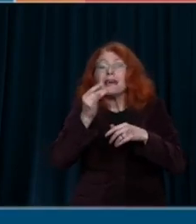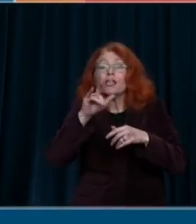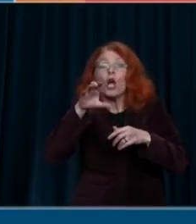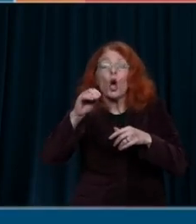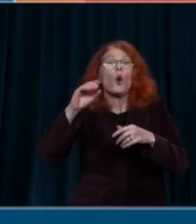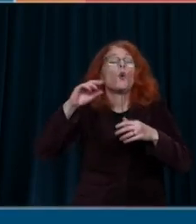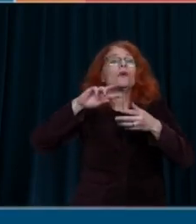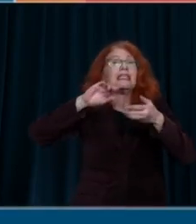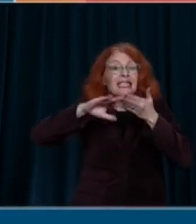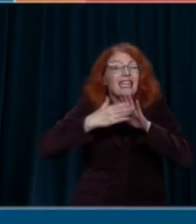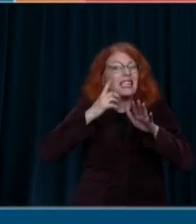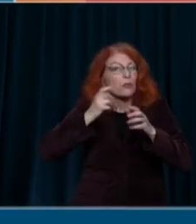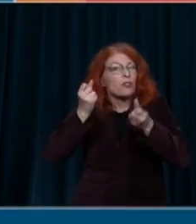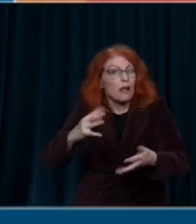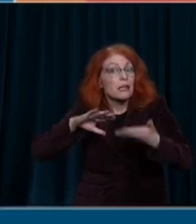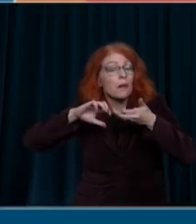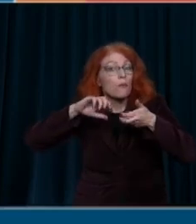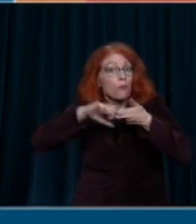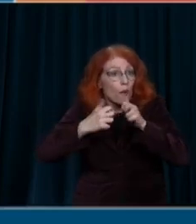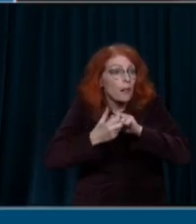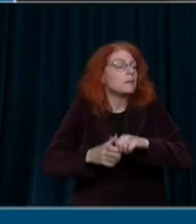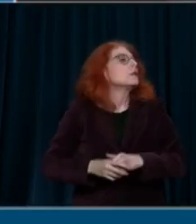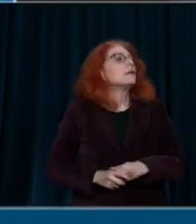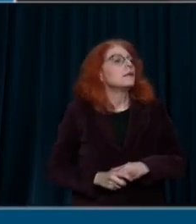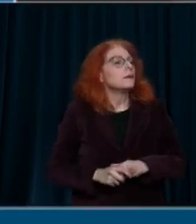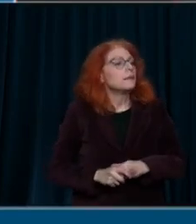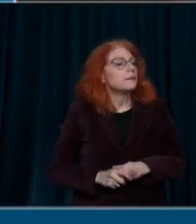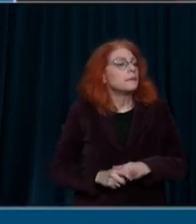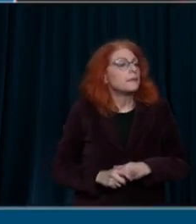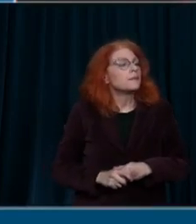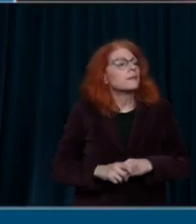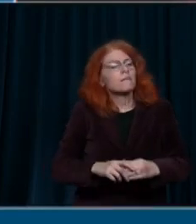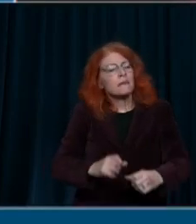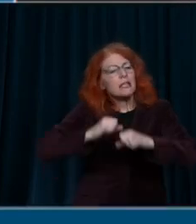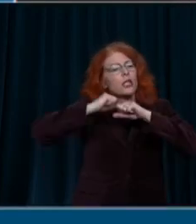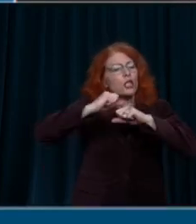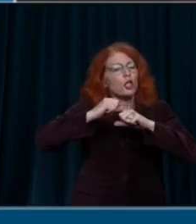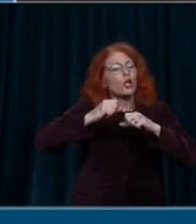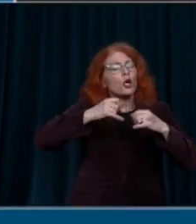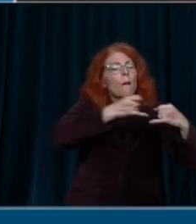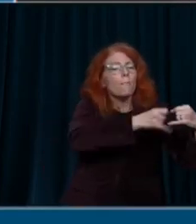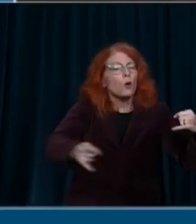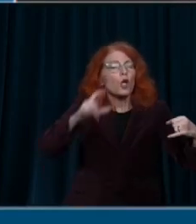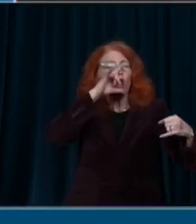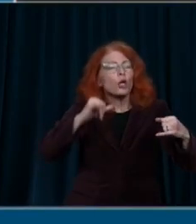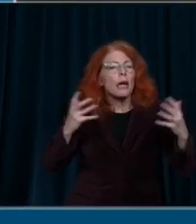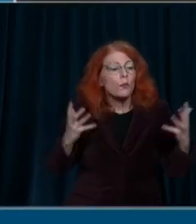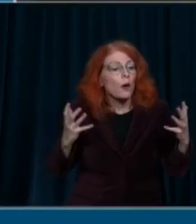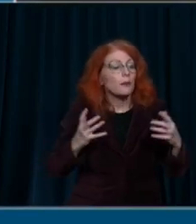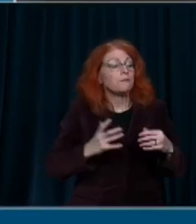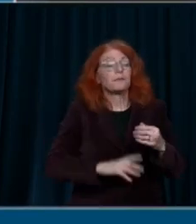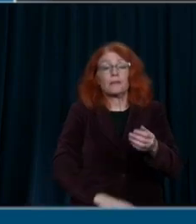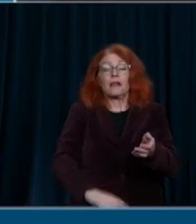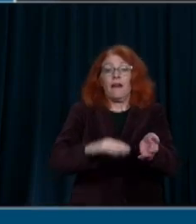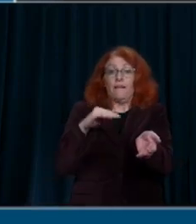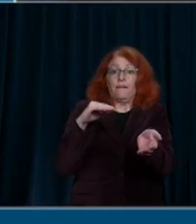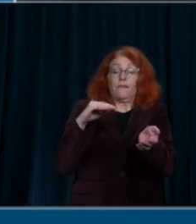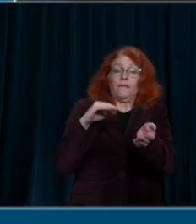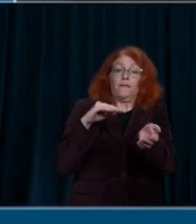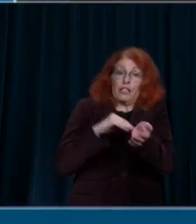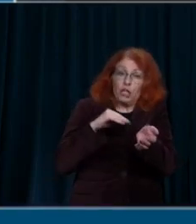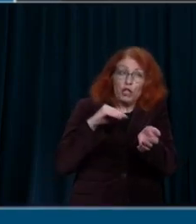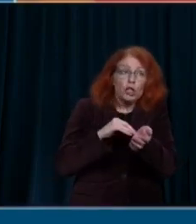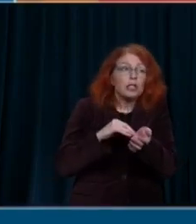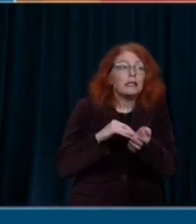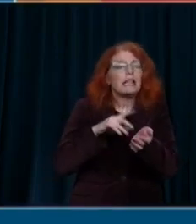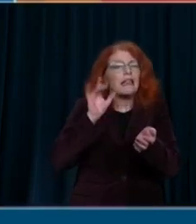problem. Dr. Jasser, what does a secure border look like in your mind? I can tell you as a physician, an artery that is